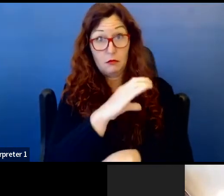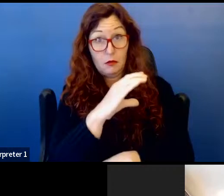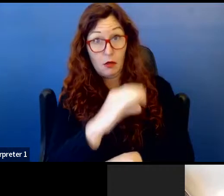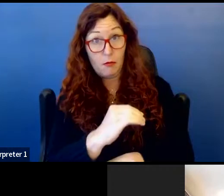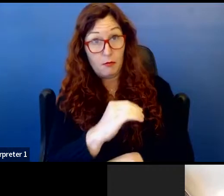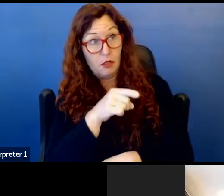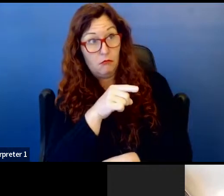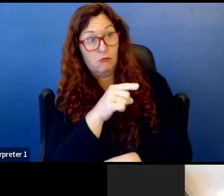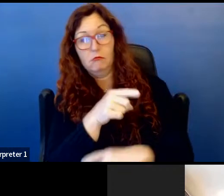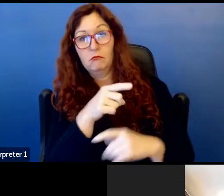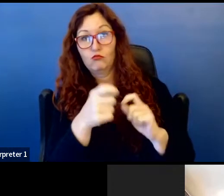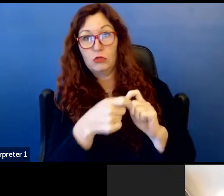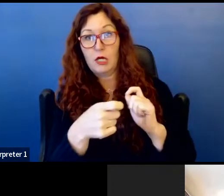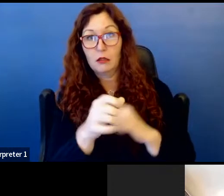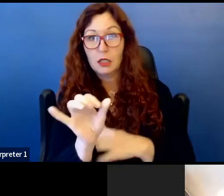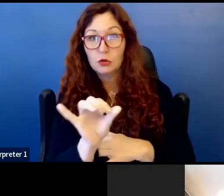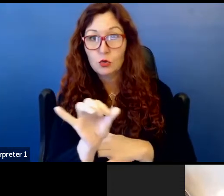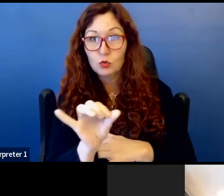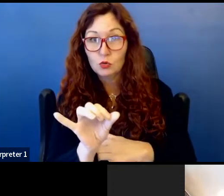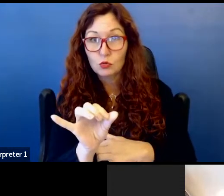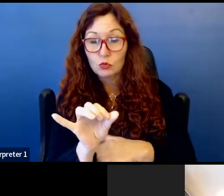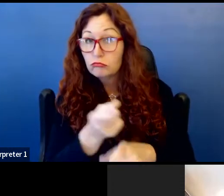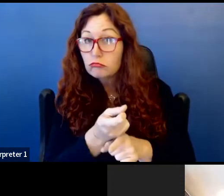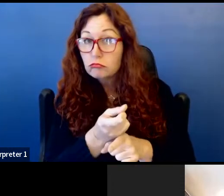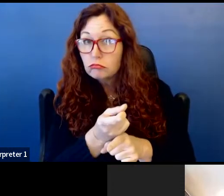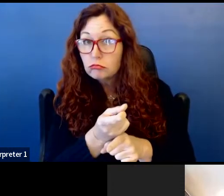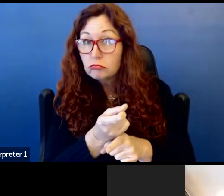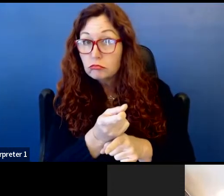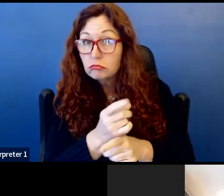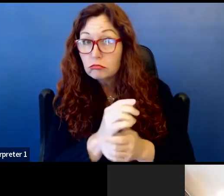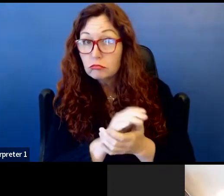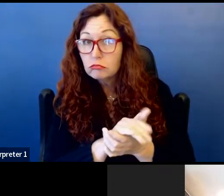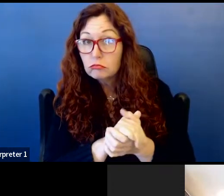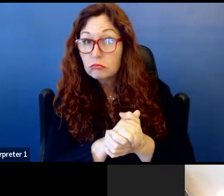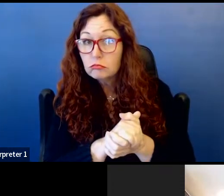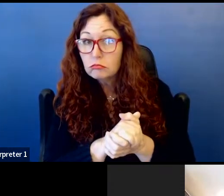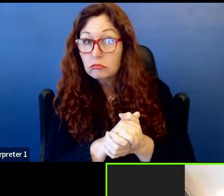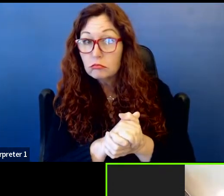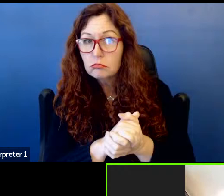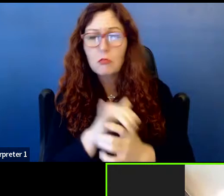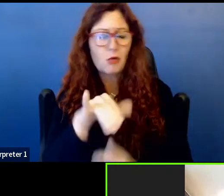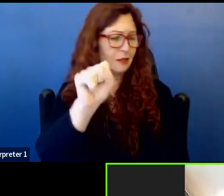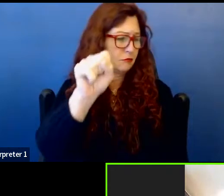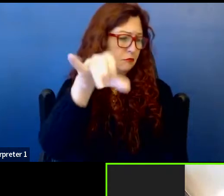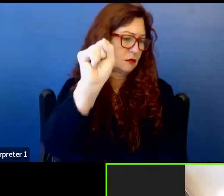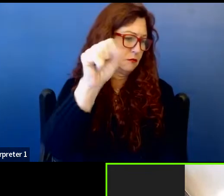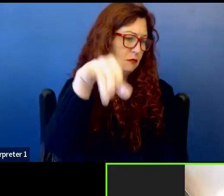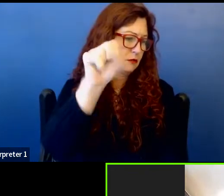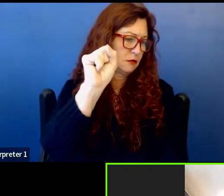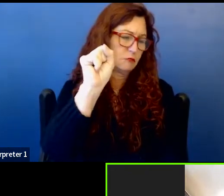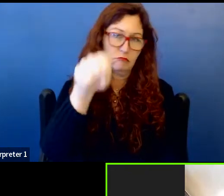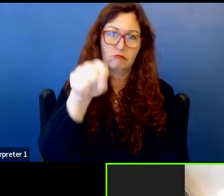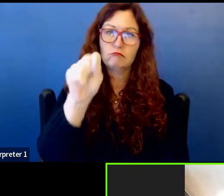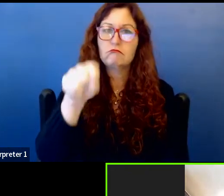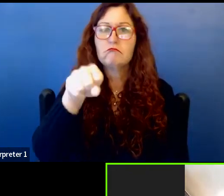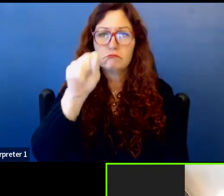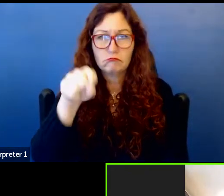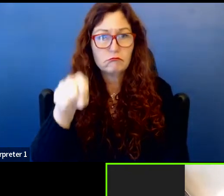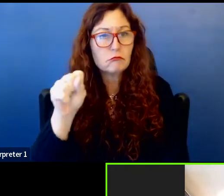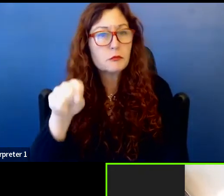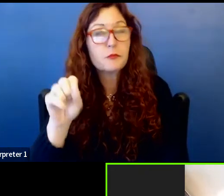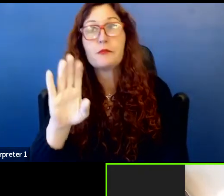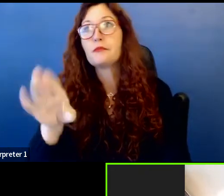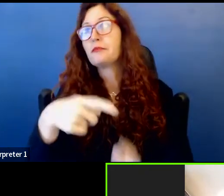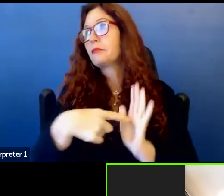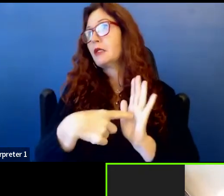with uh primes etc and subcontractors as well oh absolutely oh absolutely i'll say say for instance